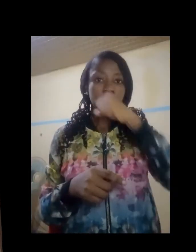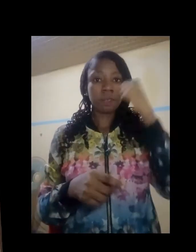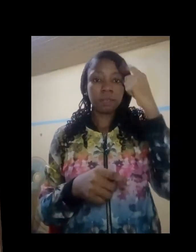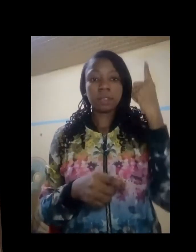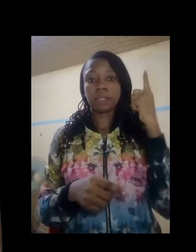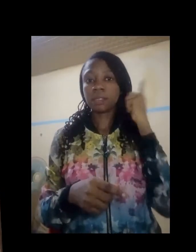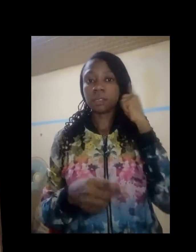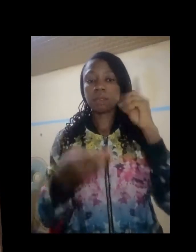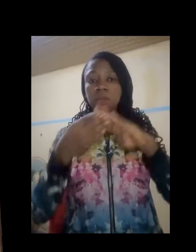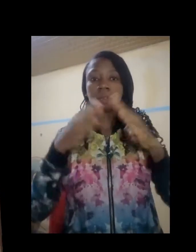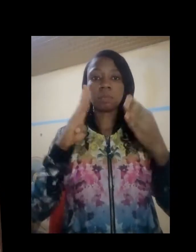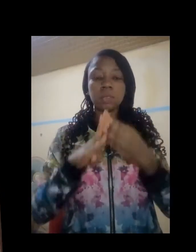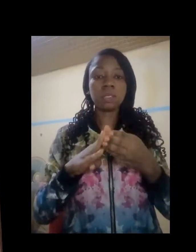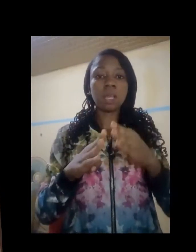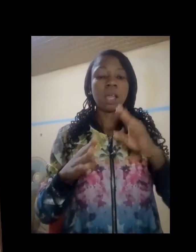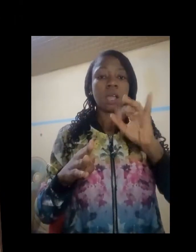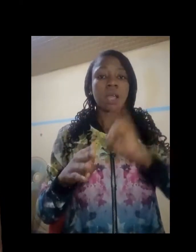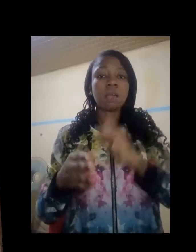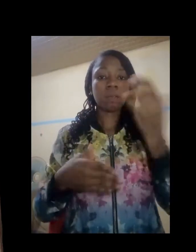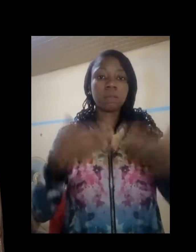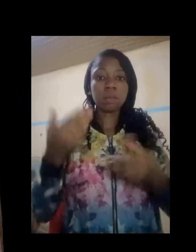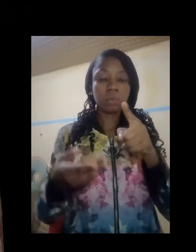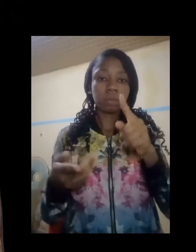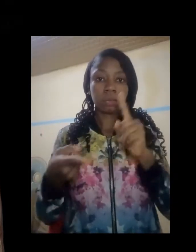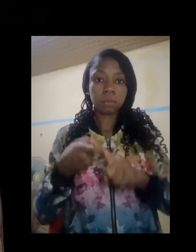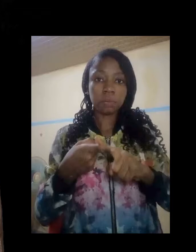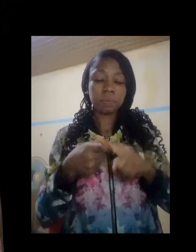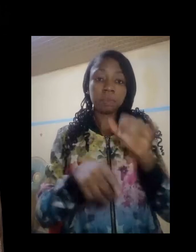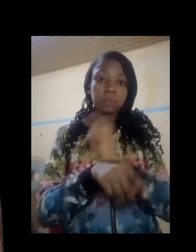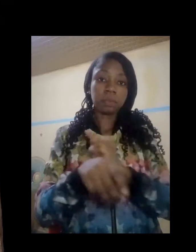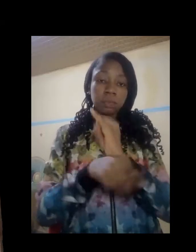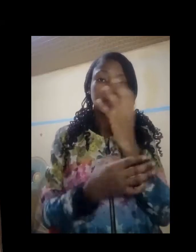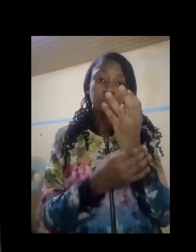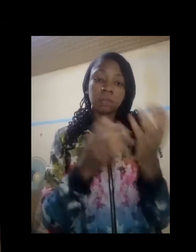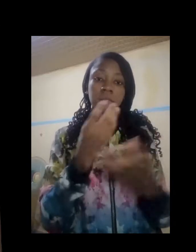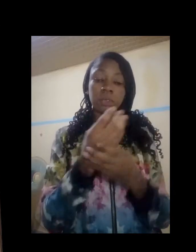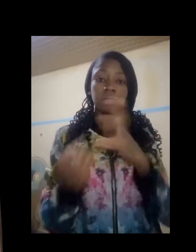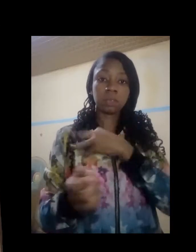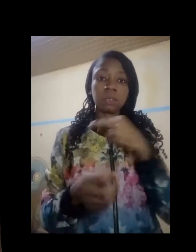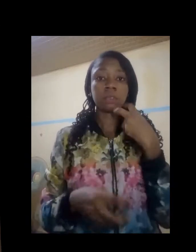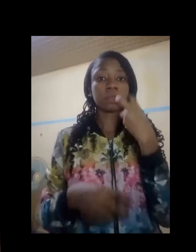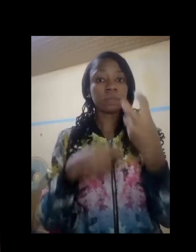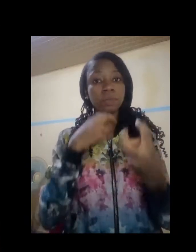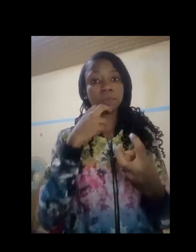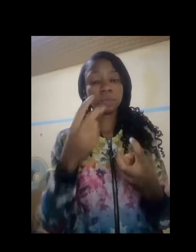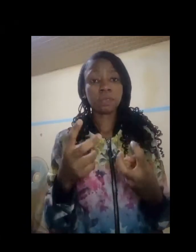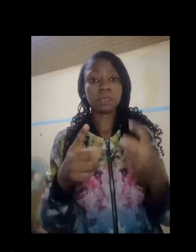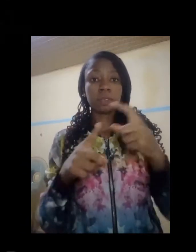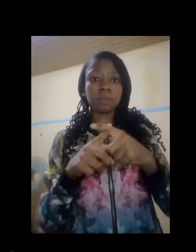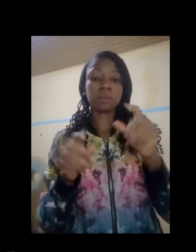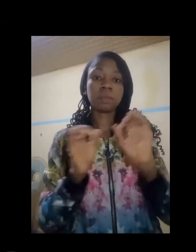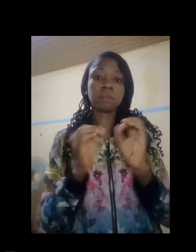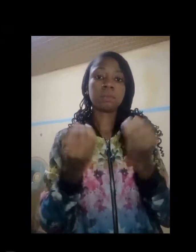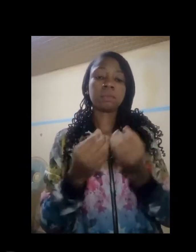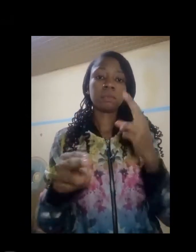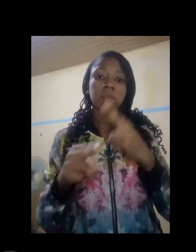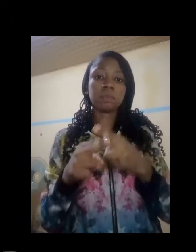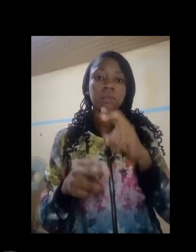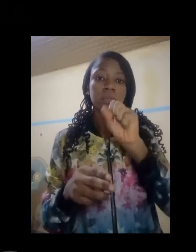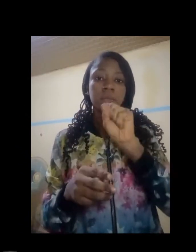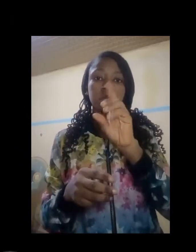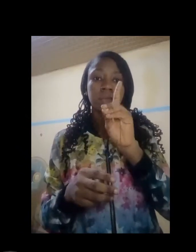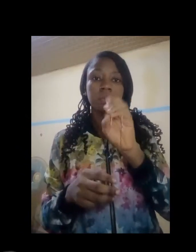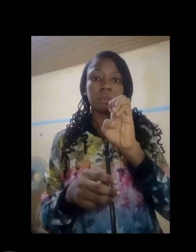of African Deaf Communities. I welcome you to Indigenous Hands, the Indigenous Voices, that is brought to you by